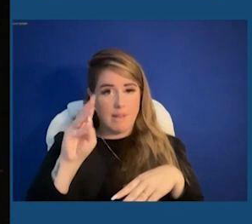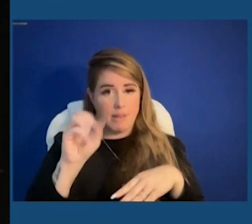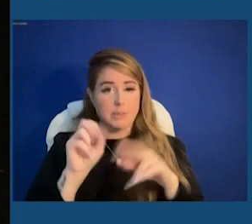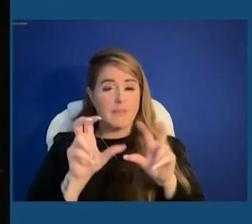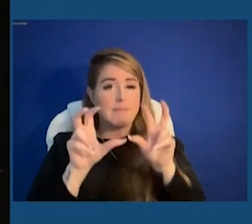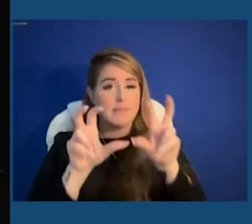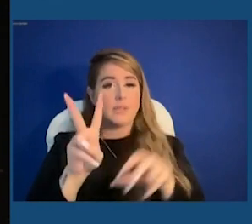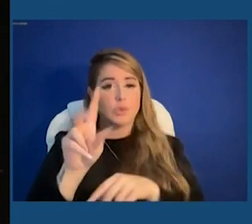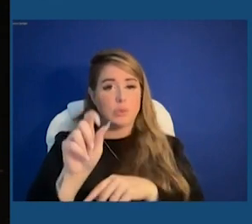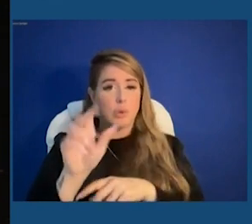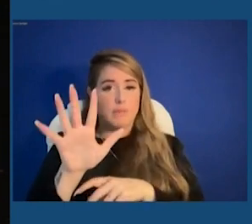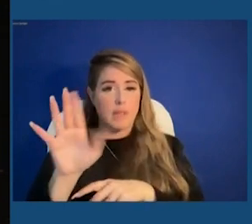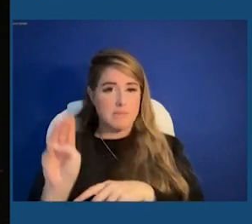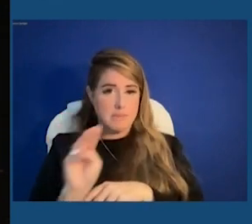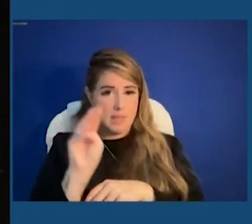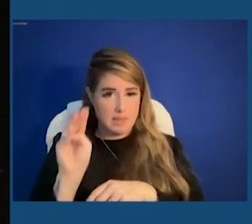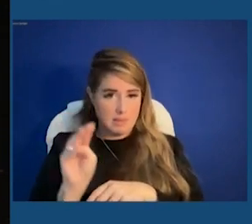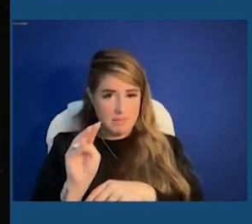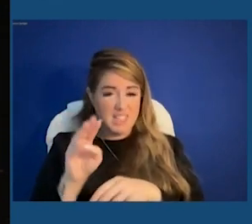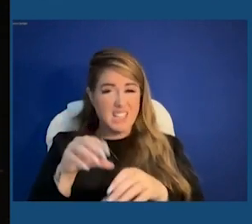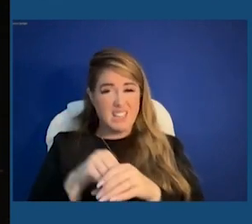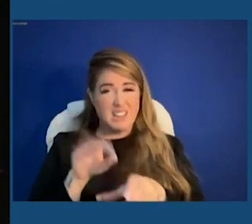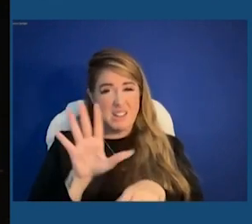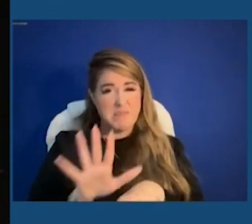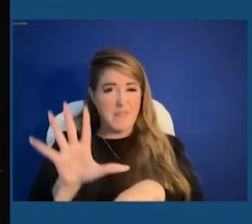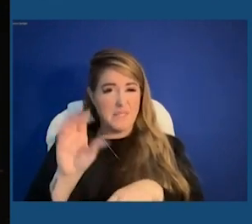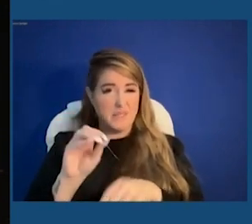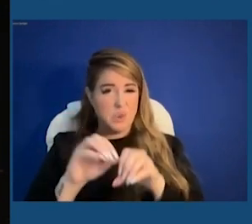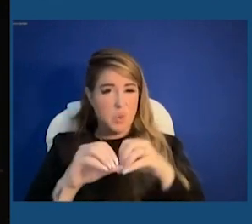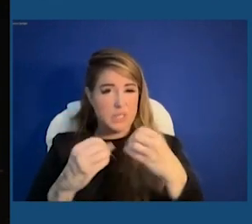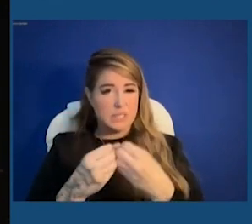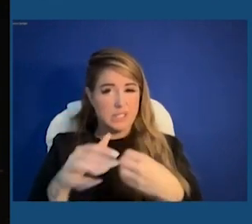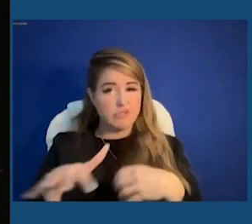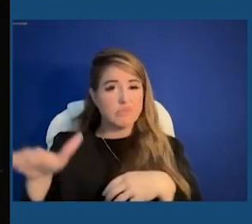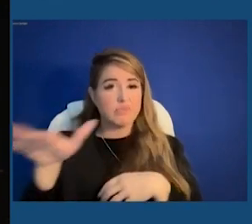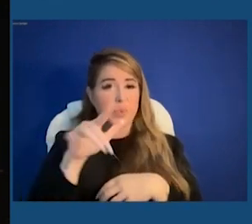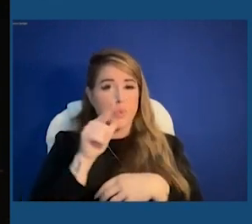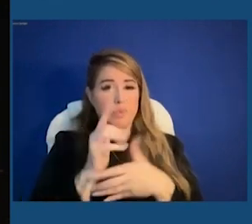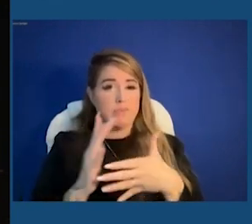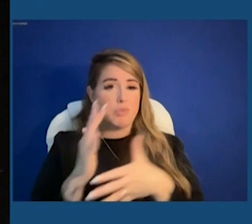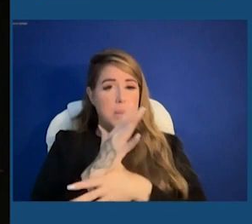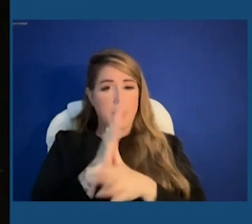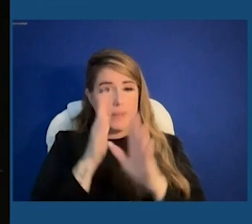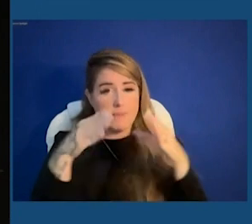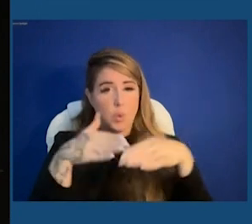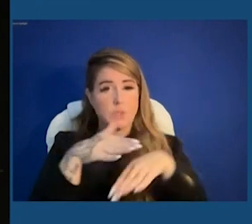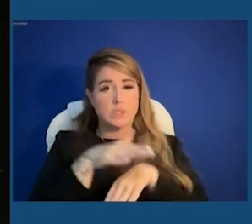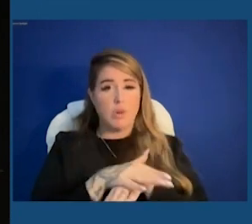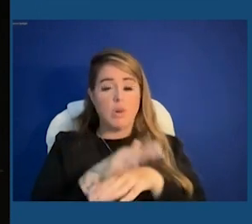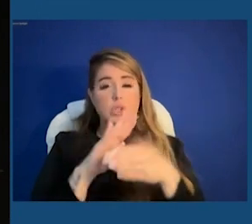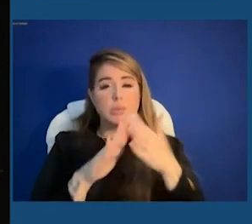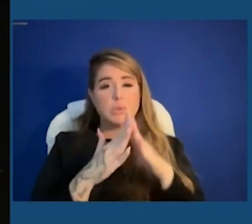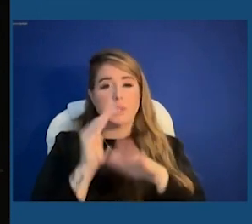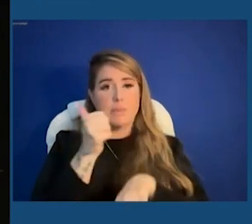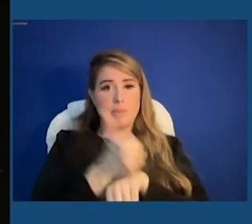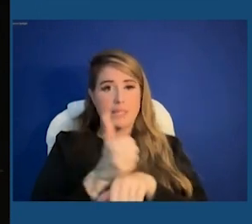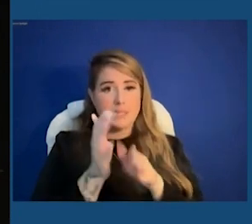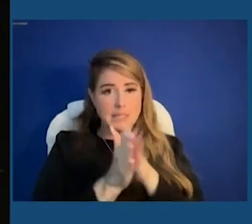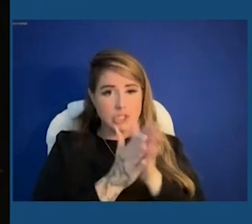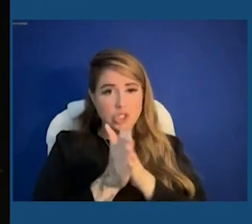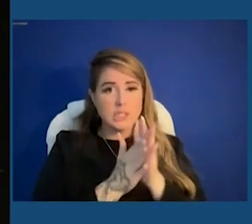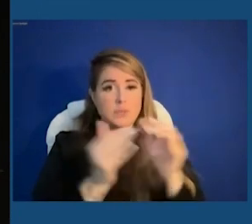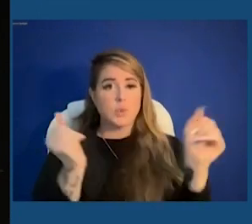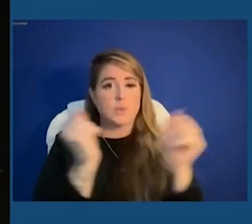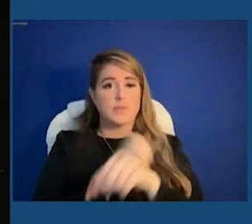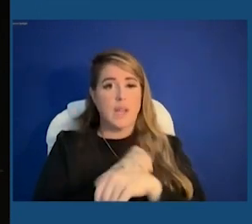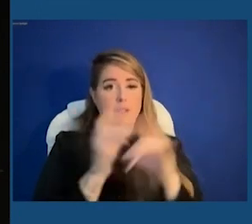million into about 50 organizations that are primarily focused on community-based initiatives towards fighting hate,